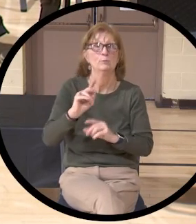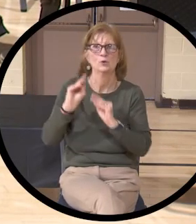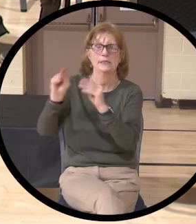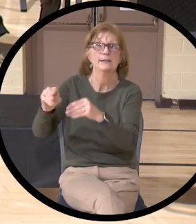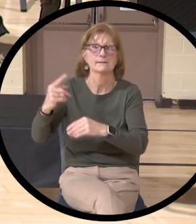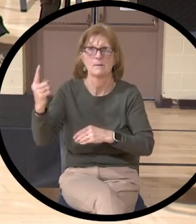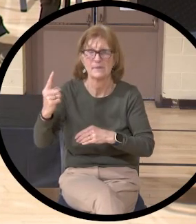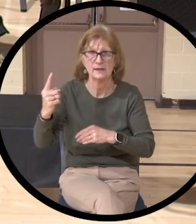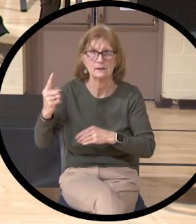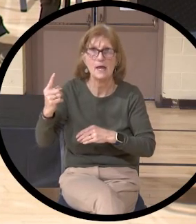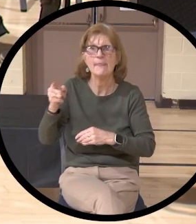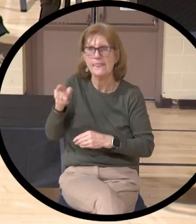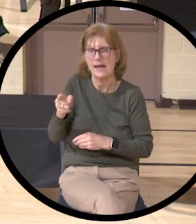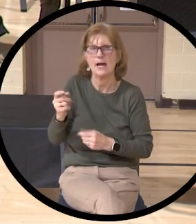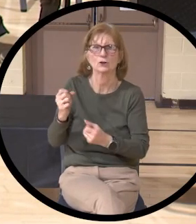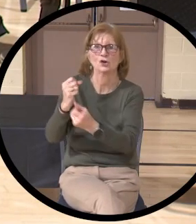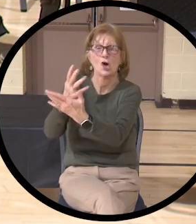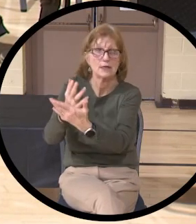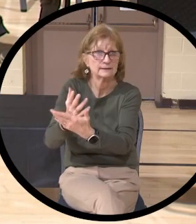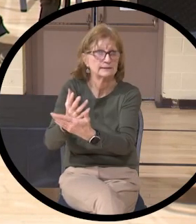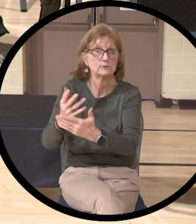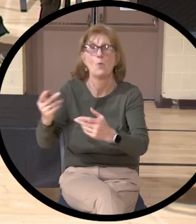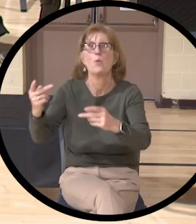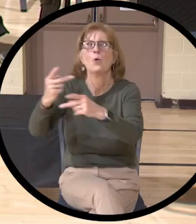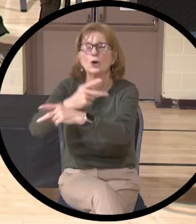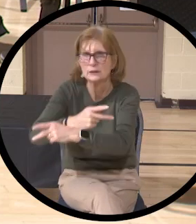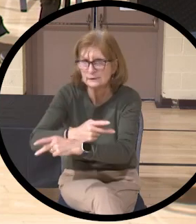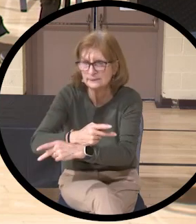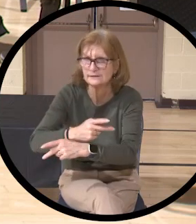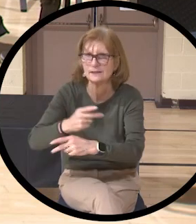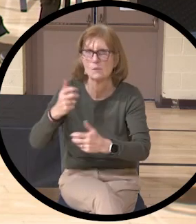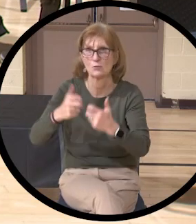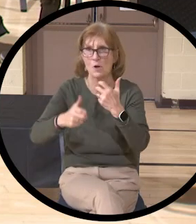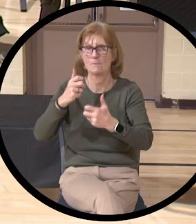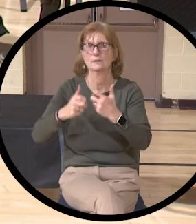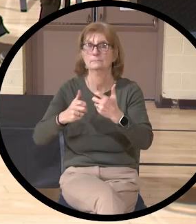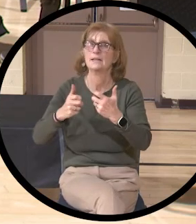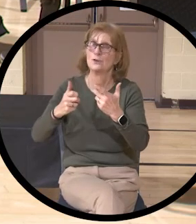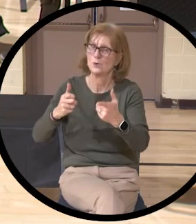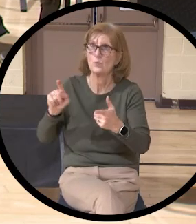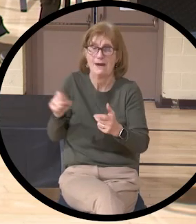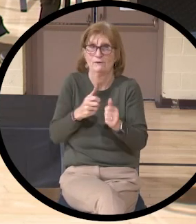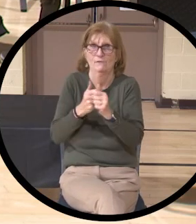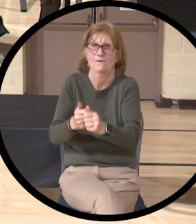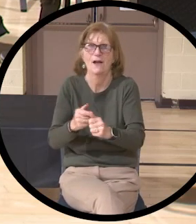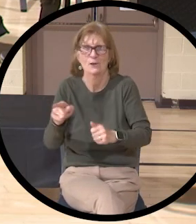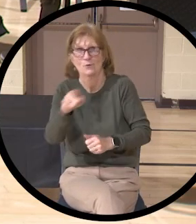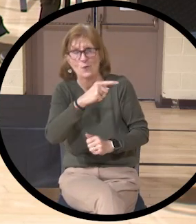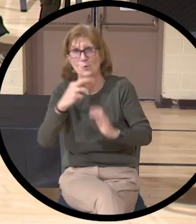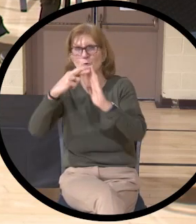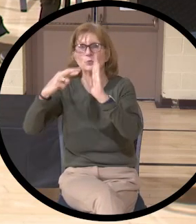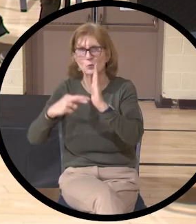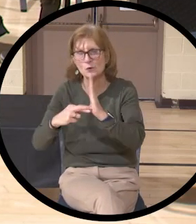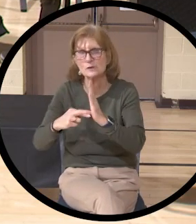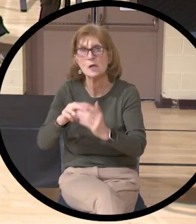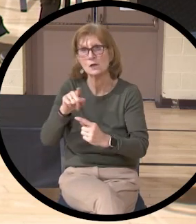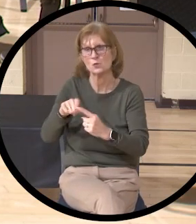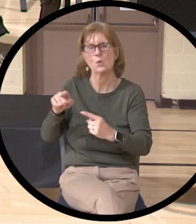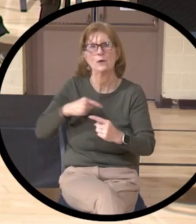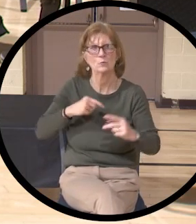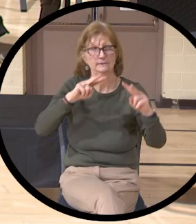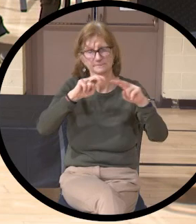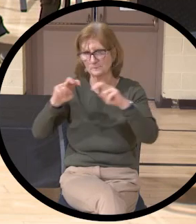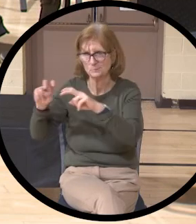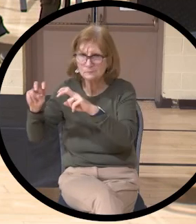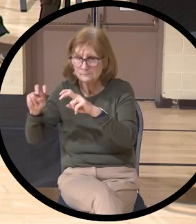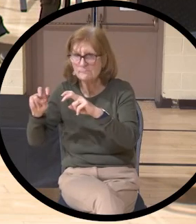that could result in something unsafe. So those are all outlined for us. And so when we do these stop control warrants,